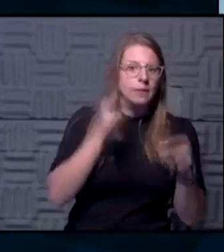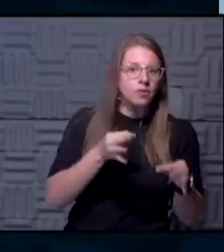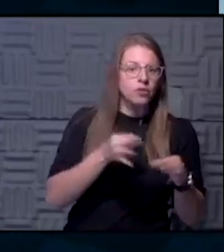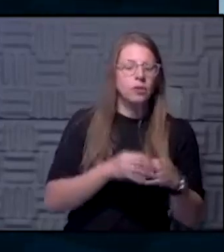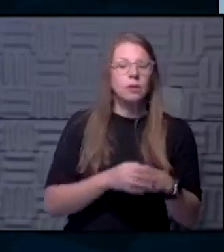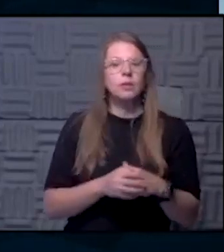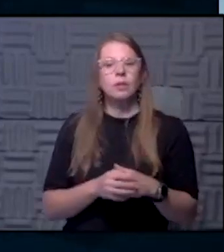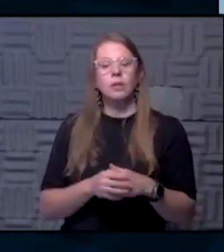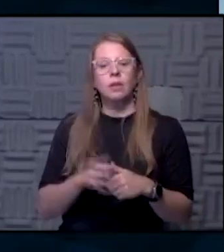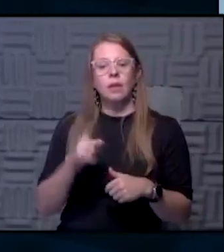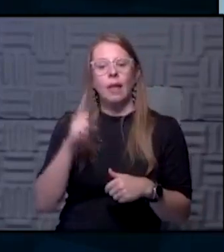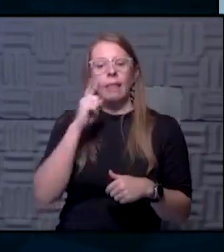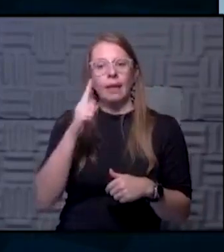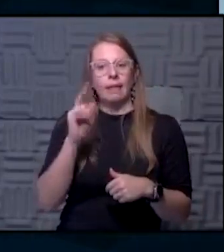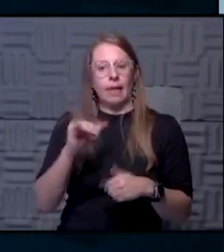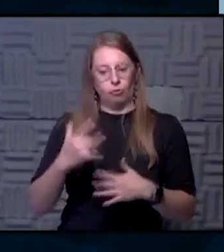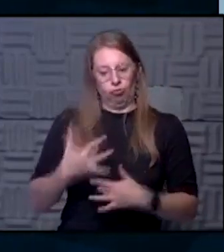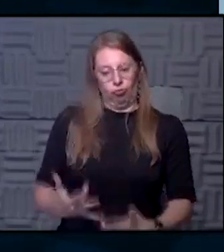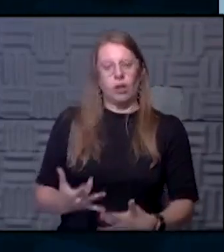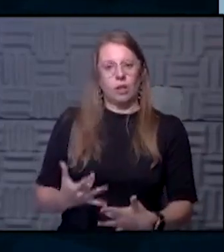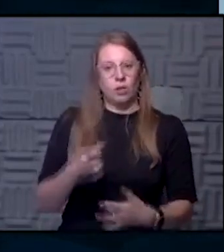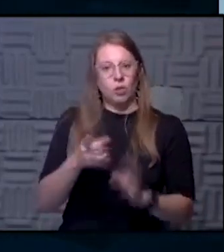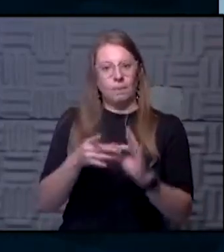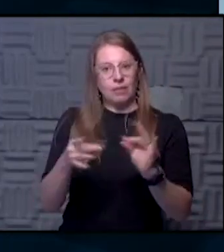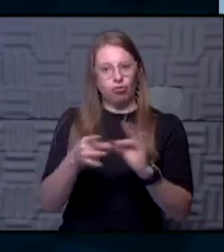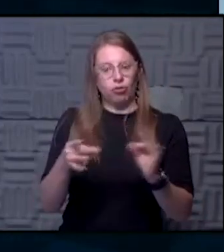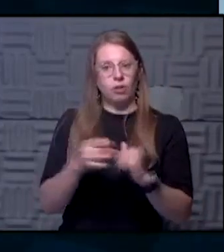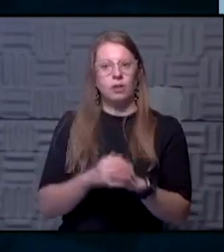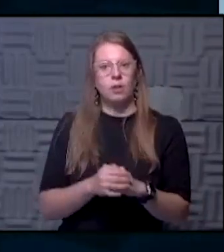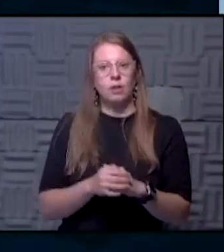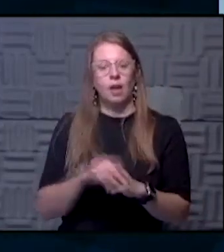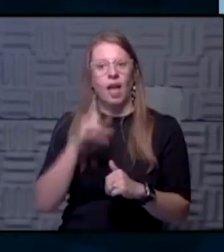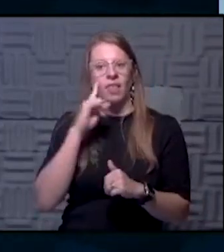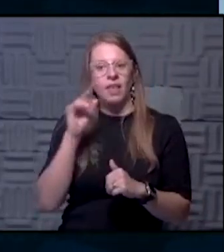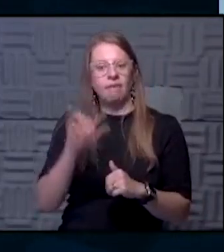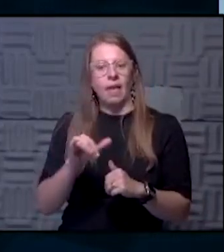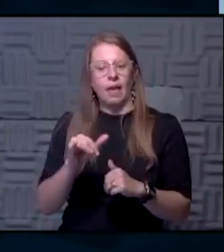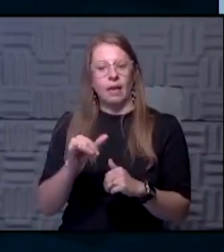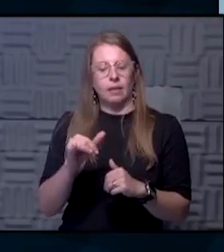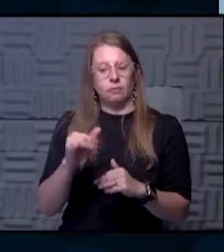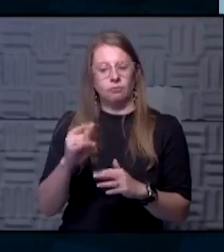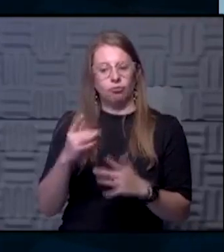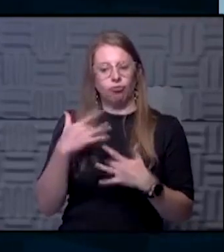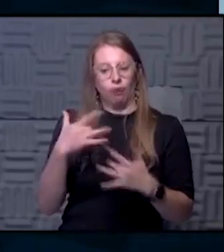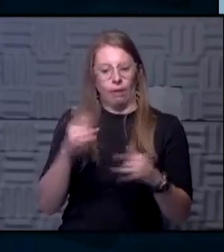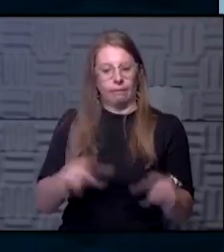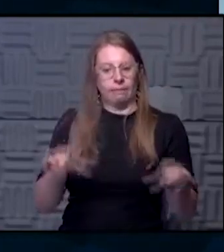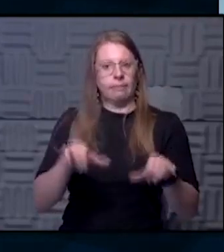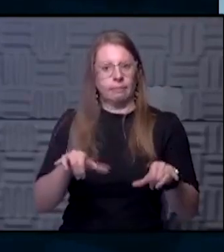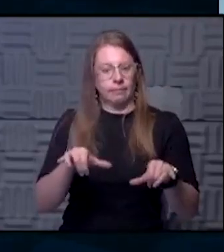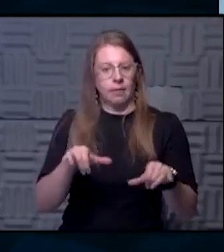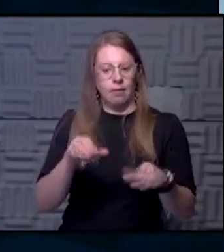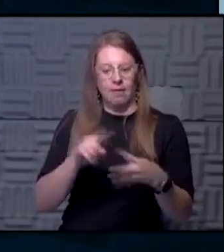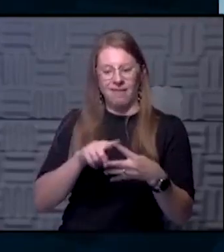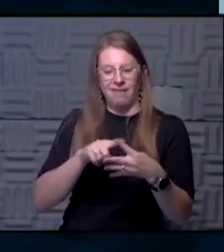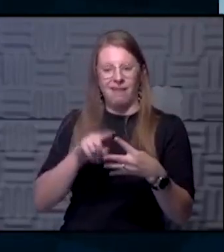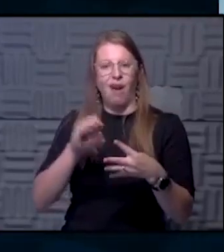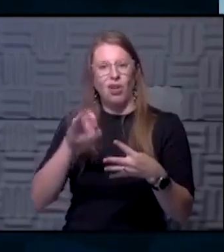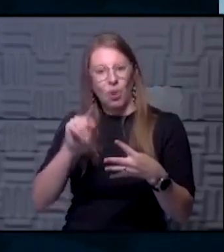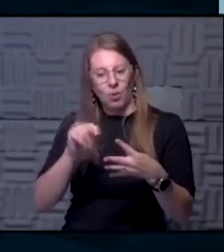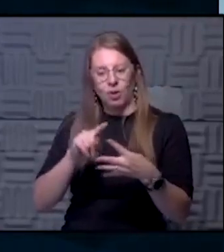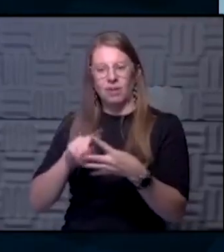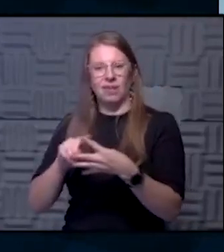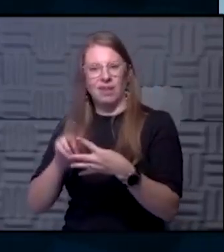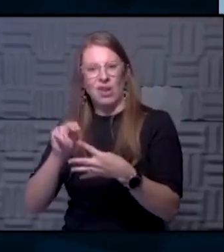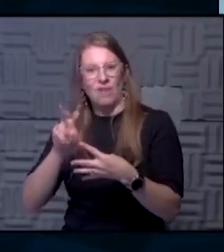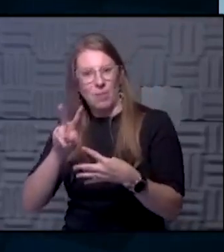think that trend, as you mentioned at the top of the hour, I think that trend going into October and November, unfortunately, we're